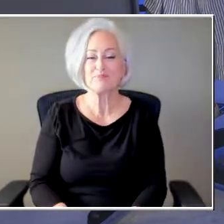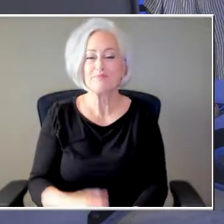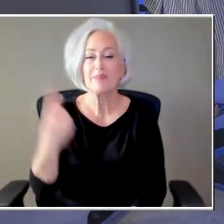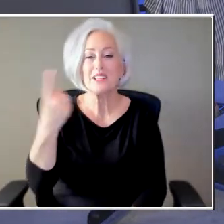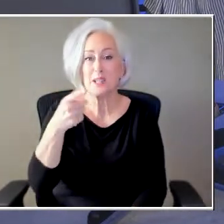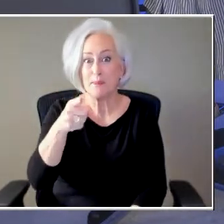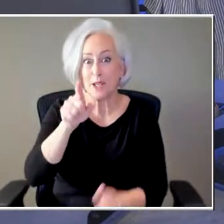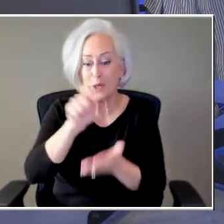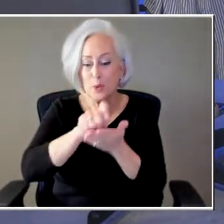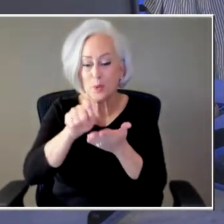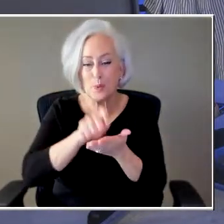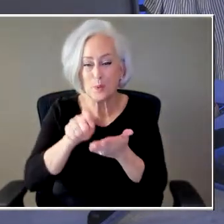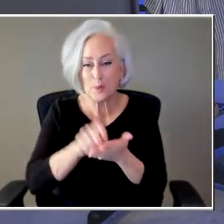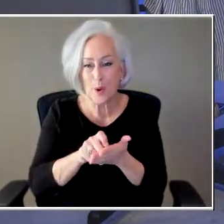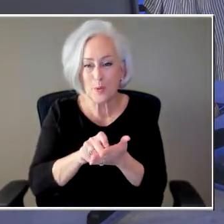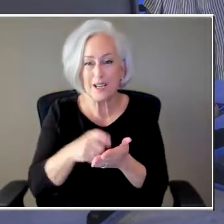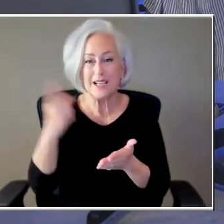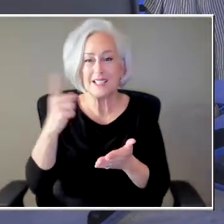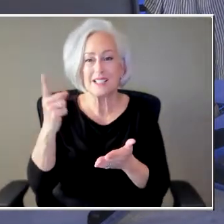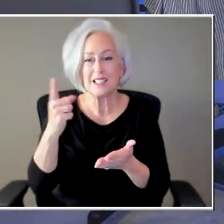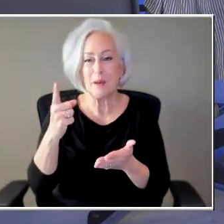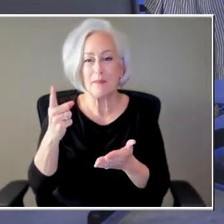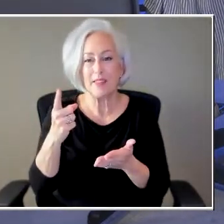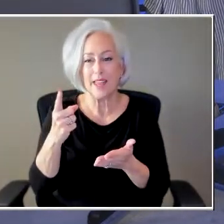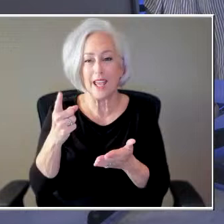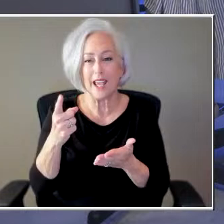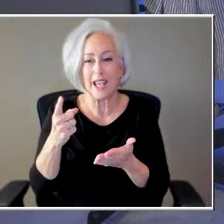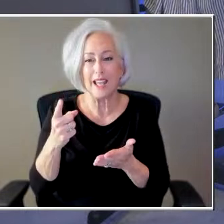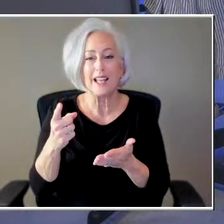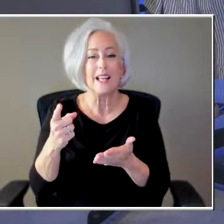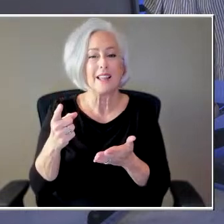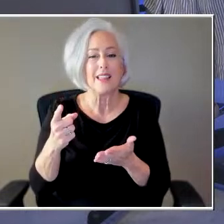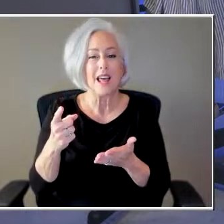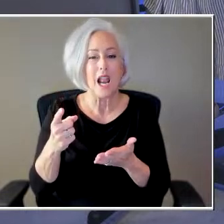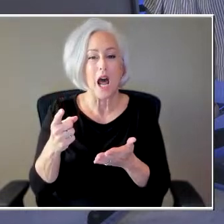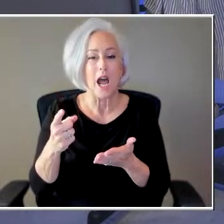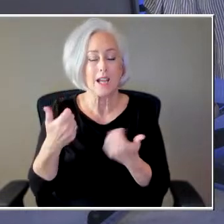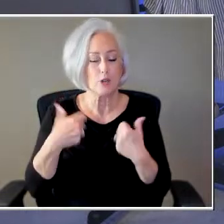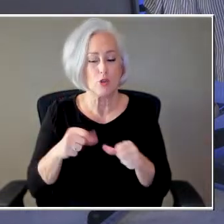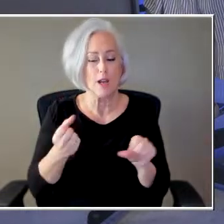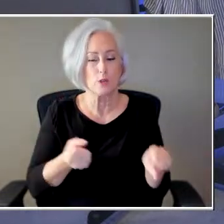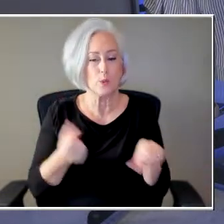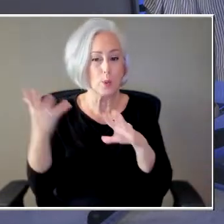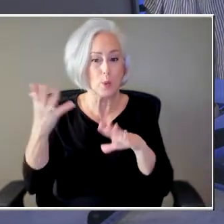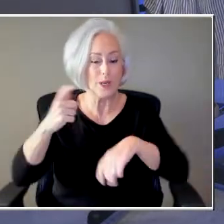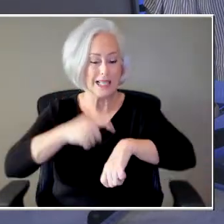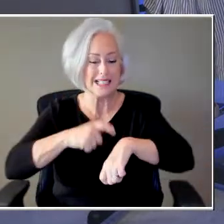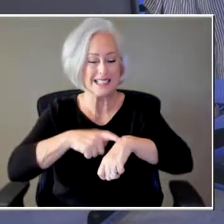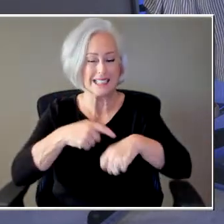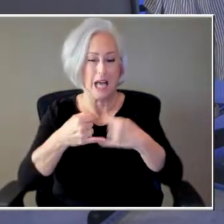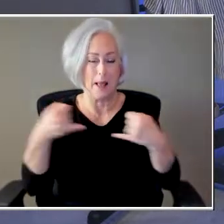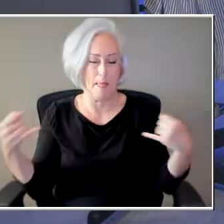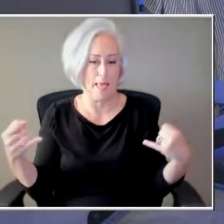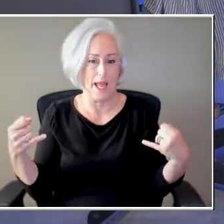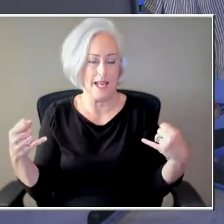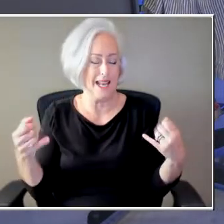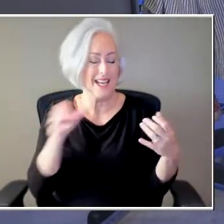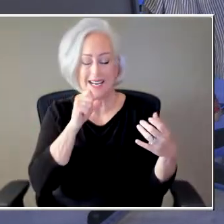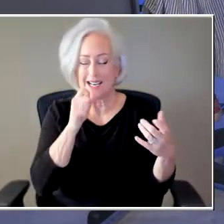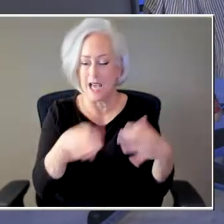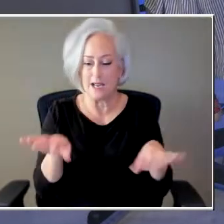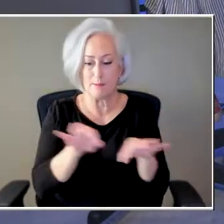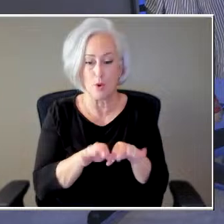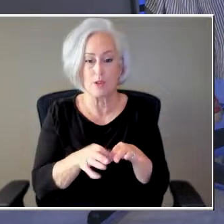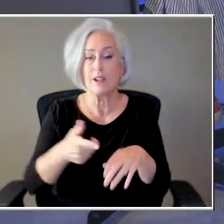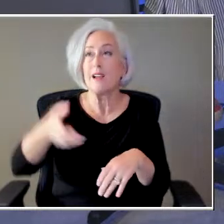of this year I've been ditching is timelines. Forget timelines. Timelines do not matter. You said that God helped you realize that you